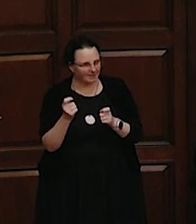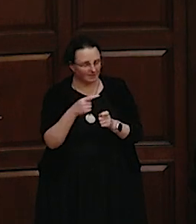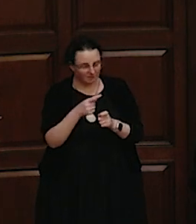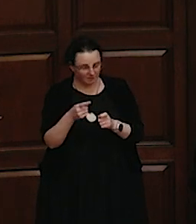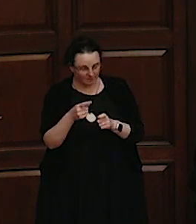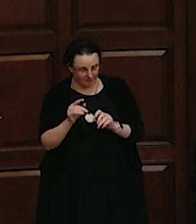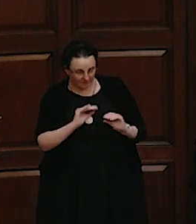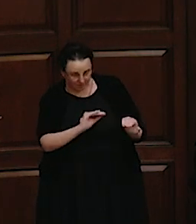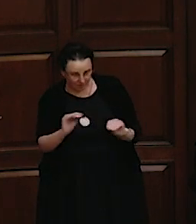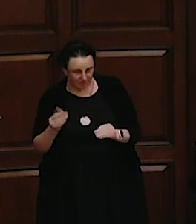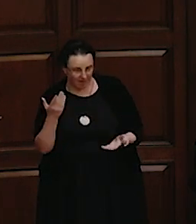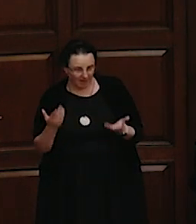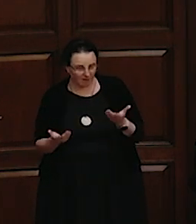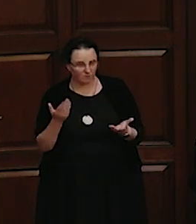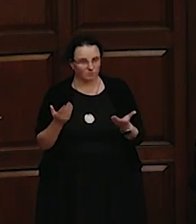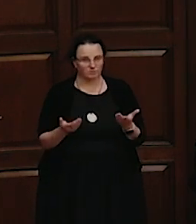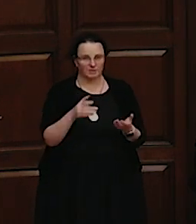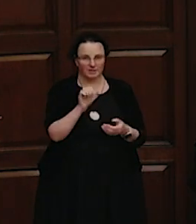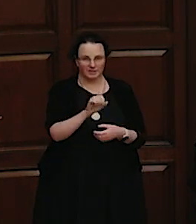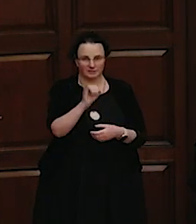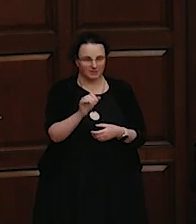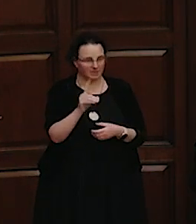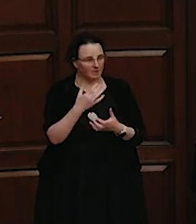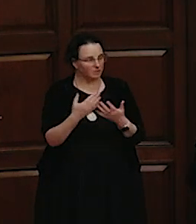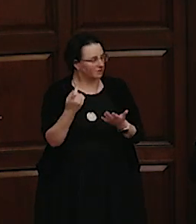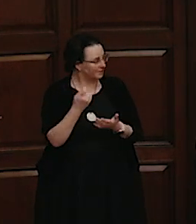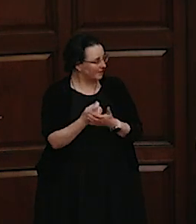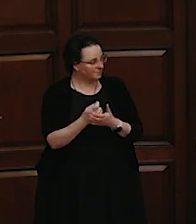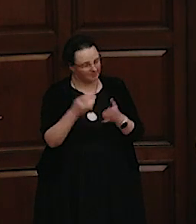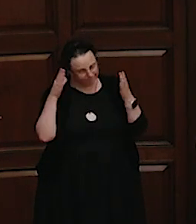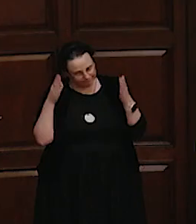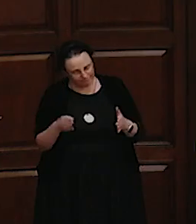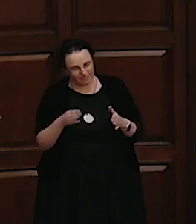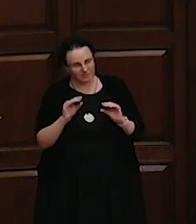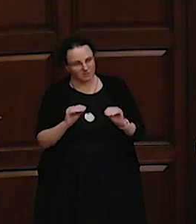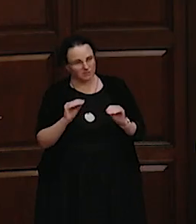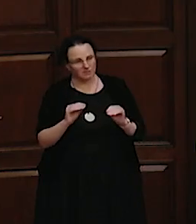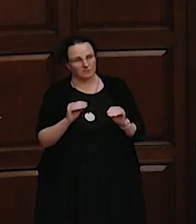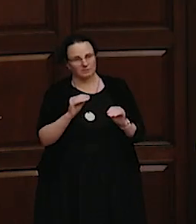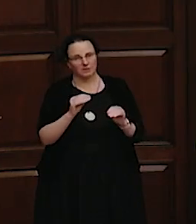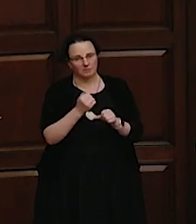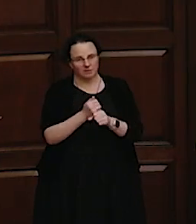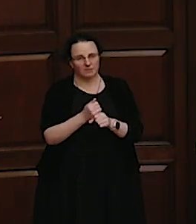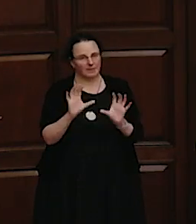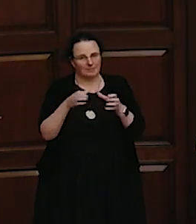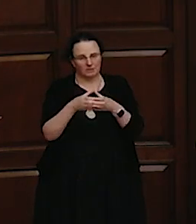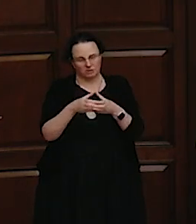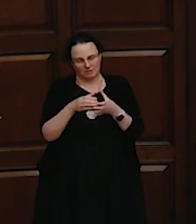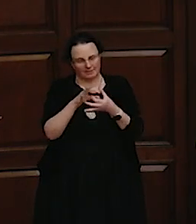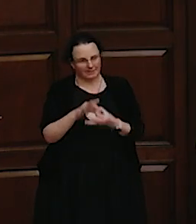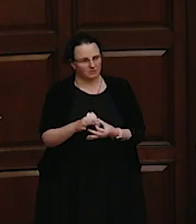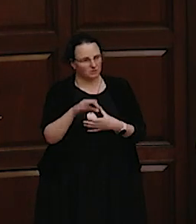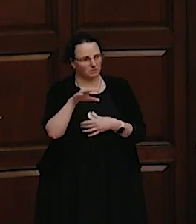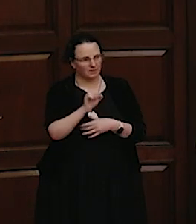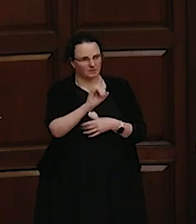What would people's experience be of the amount of time that's kind of devoted to teaching around Sjögren's within medical